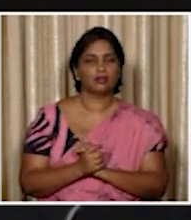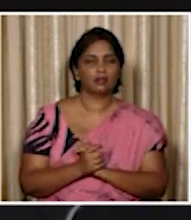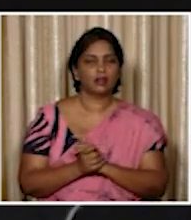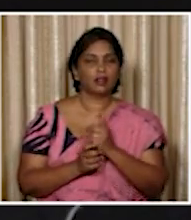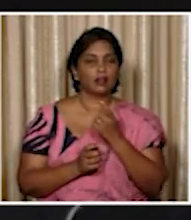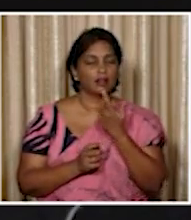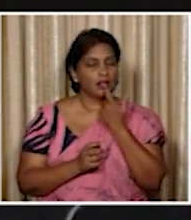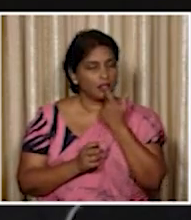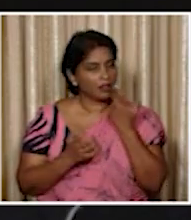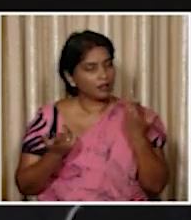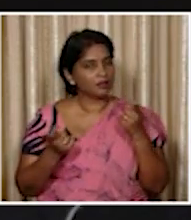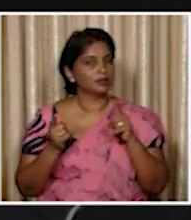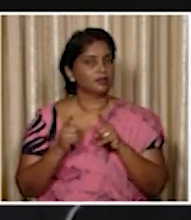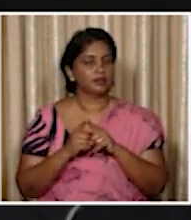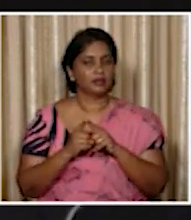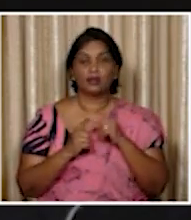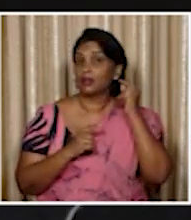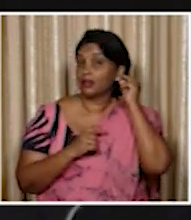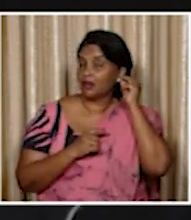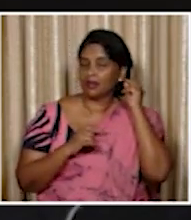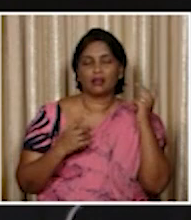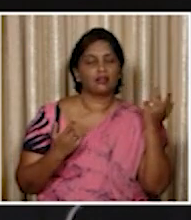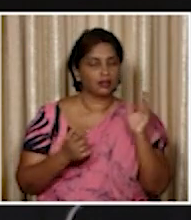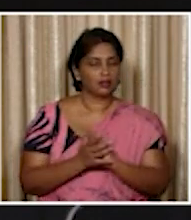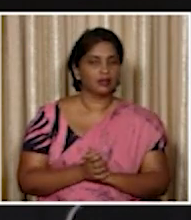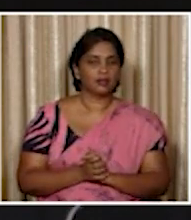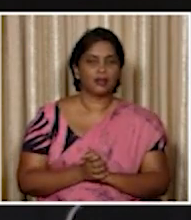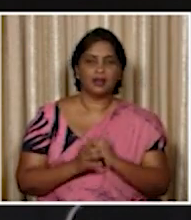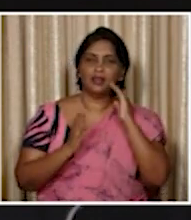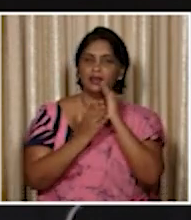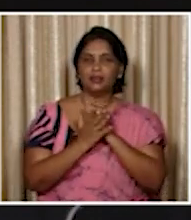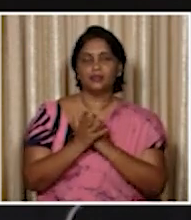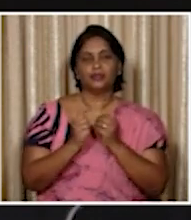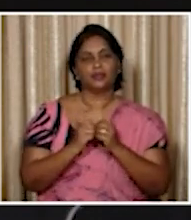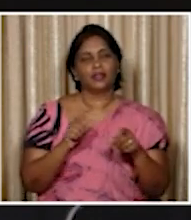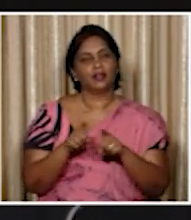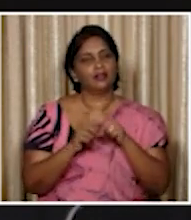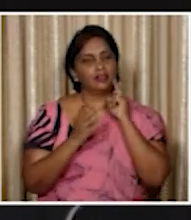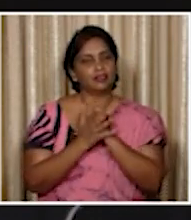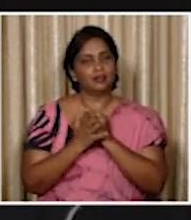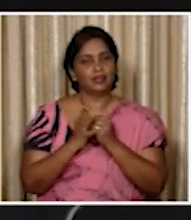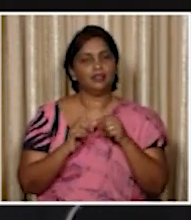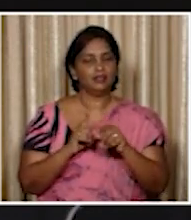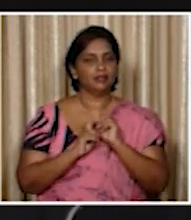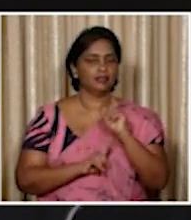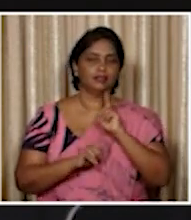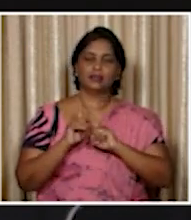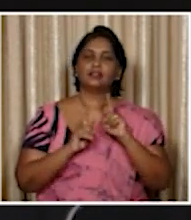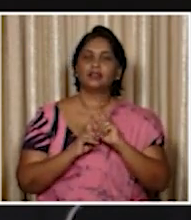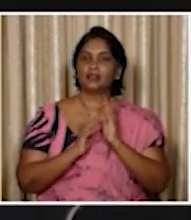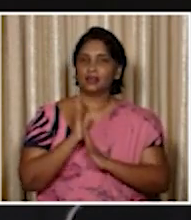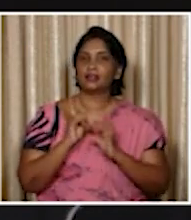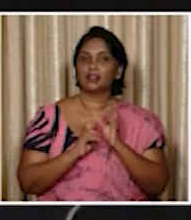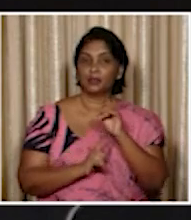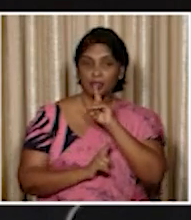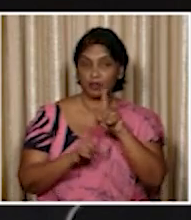said, "I am the servant of the House, not the servant of the King. I am not here to listen to you. I will decide as the